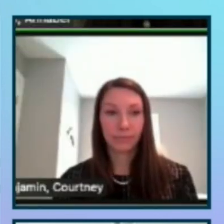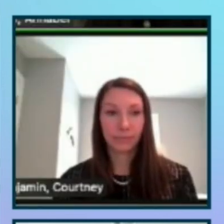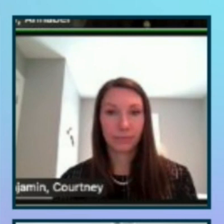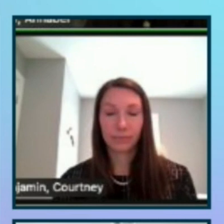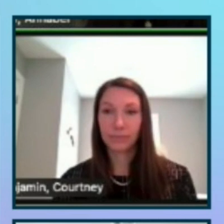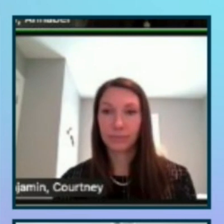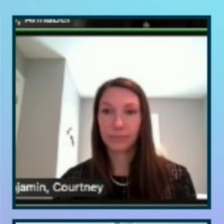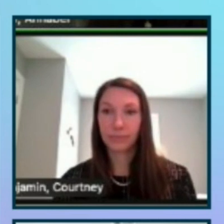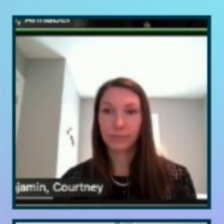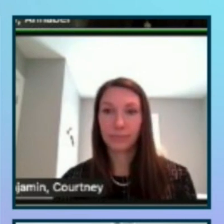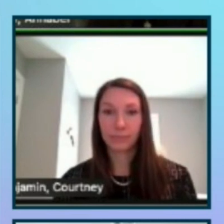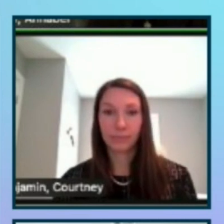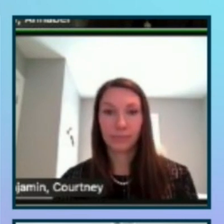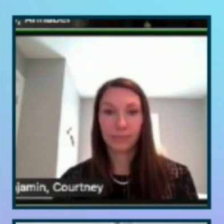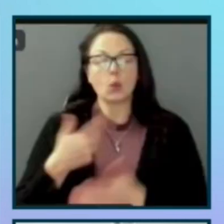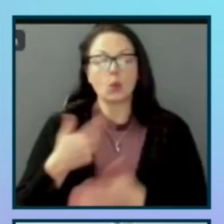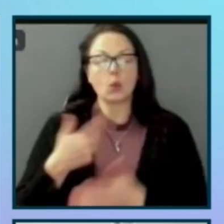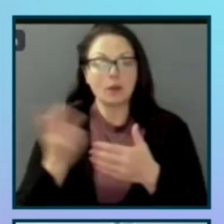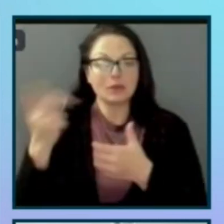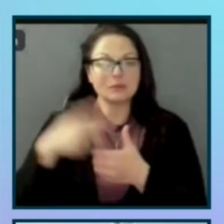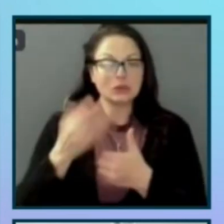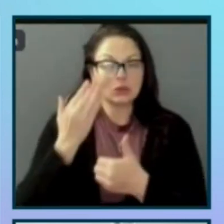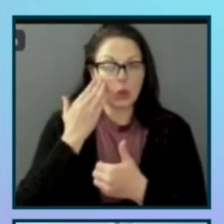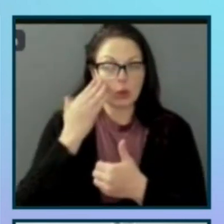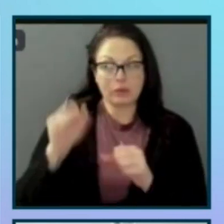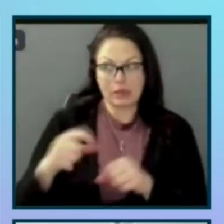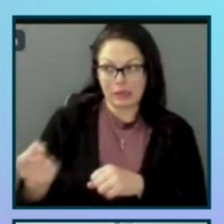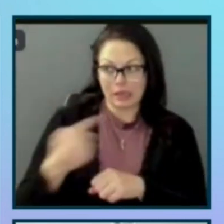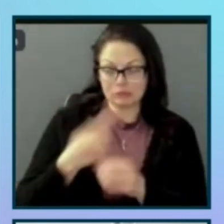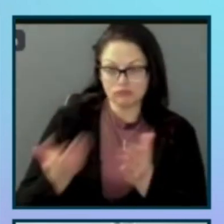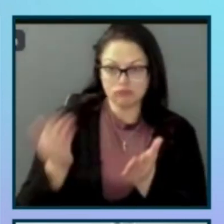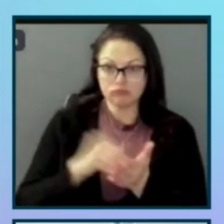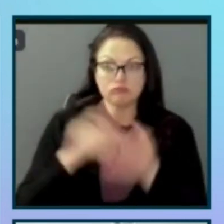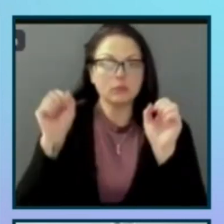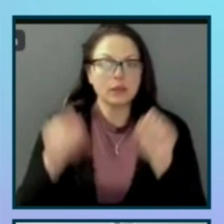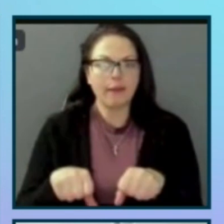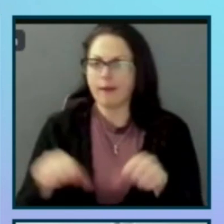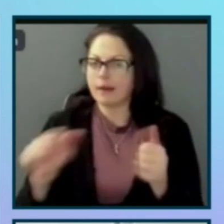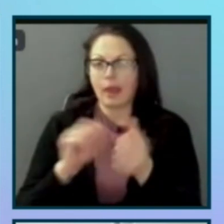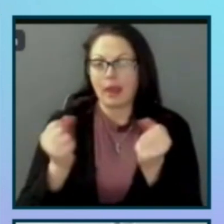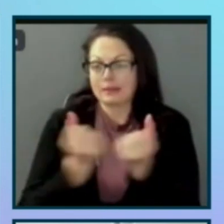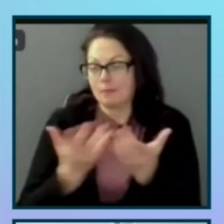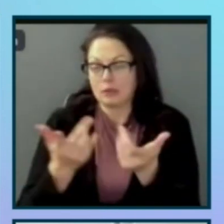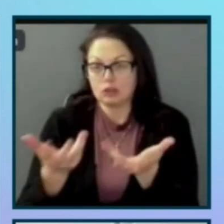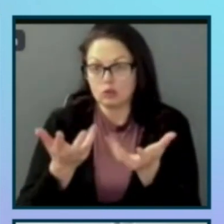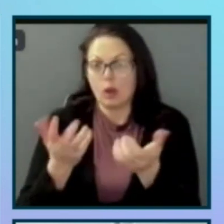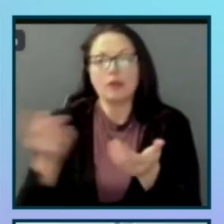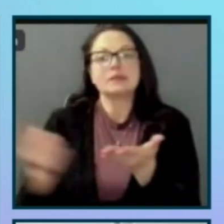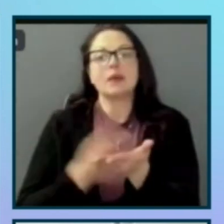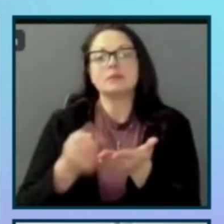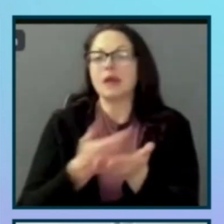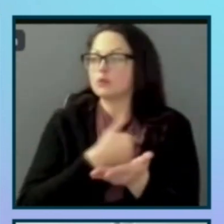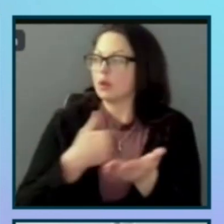We also wanted participants to know that they could ask us to repeat anything as often as they'd like. So sometimes we might repeat the task for them